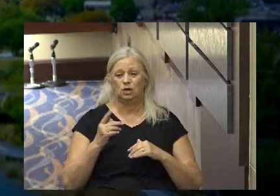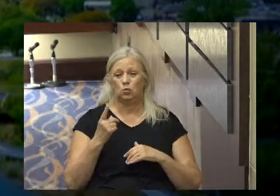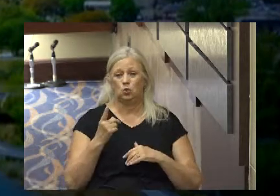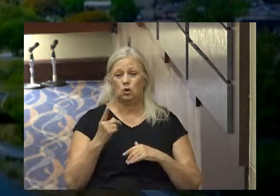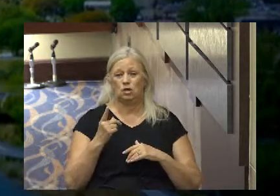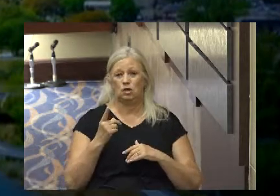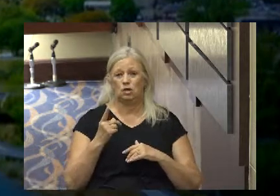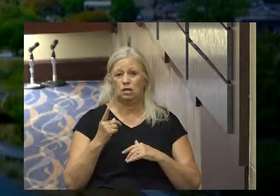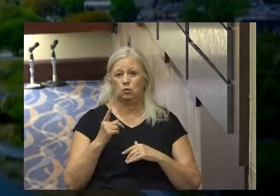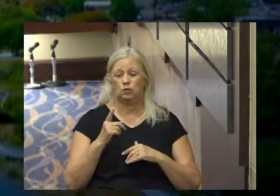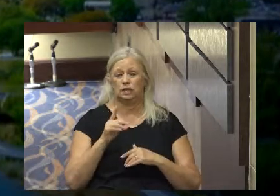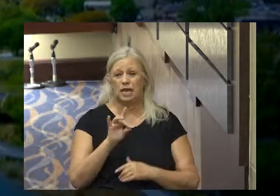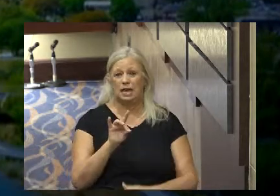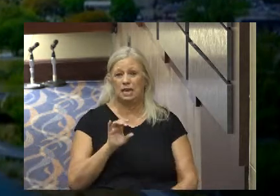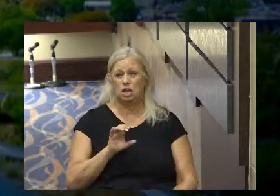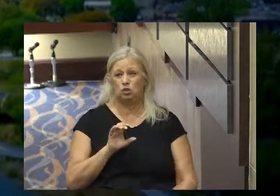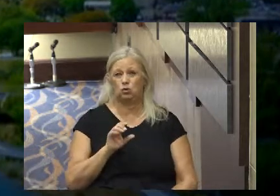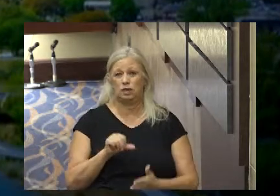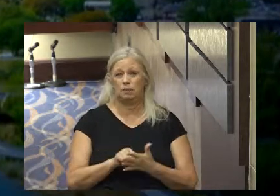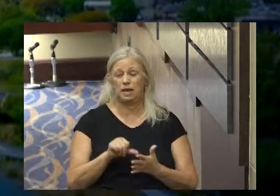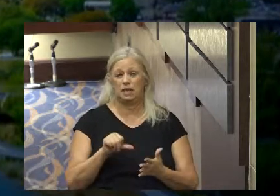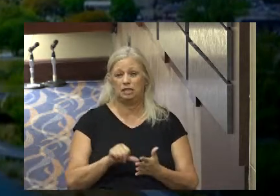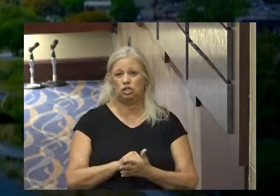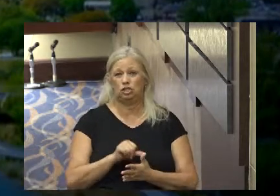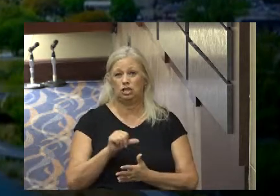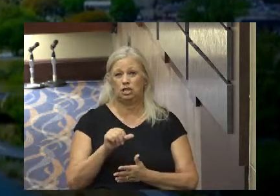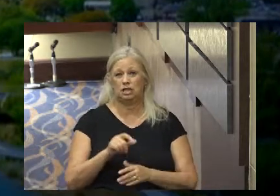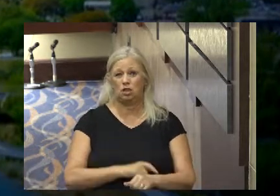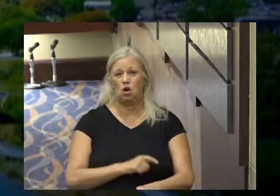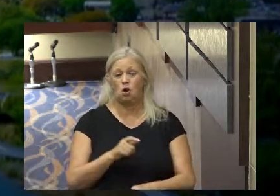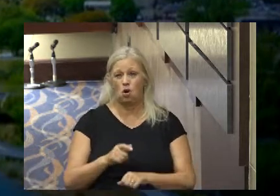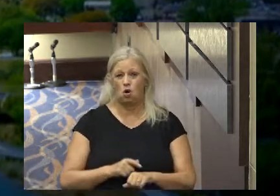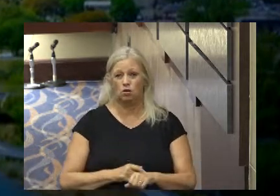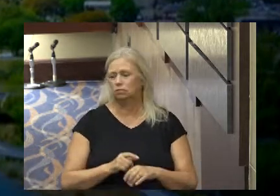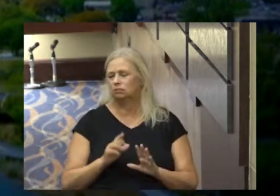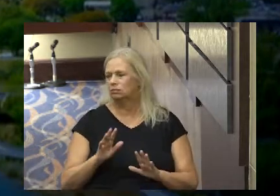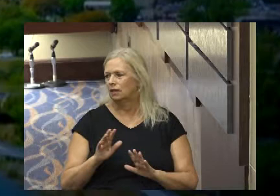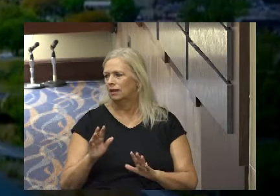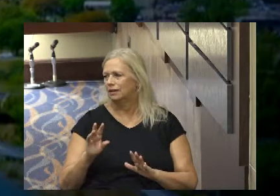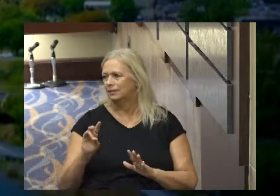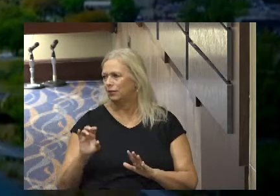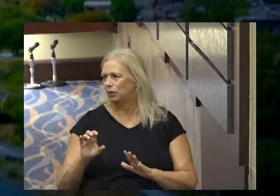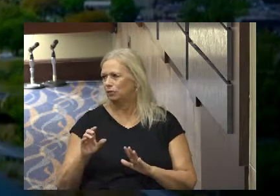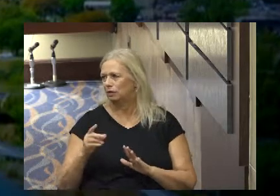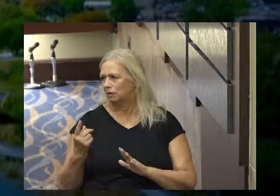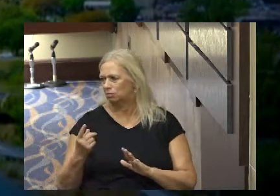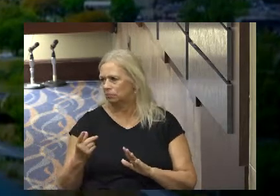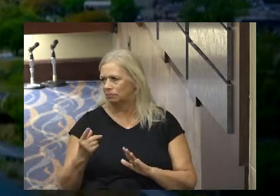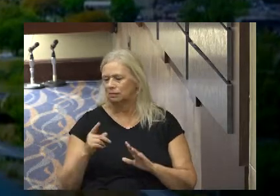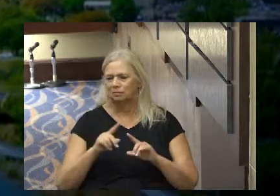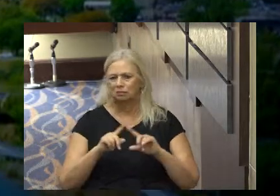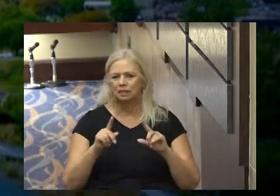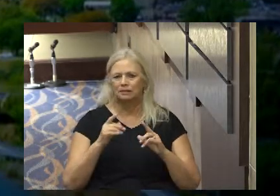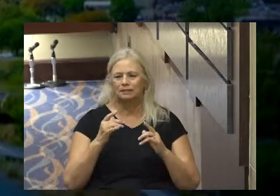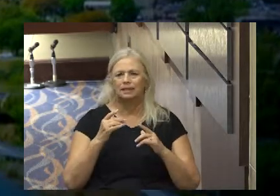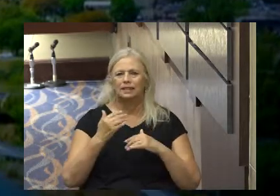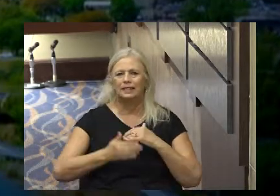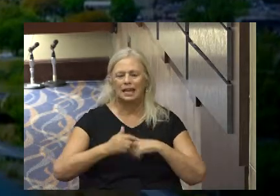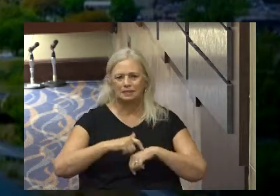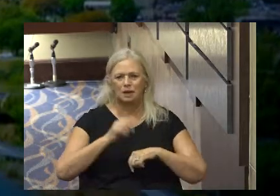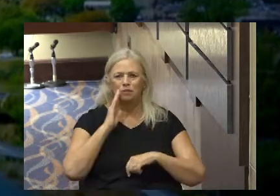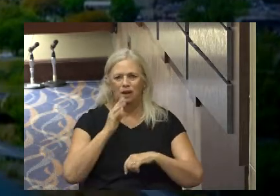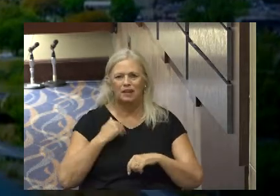council's. 777. 777. Next time we'll get it to 800 for you, just for you. But appreciate the